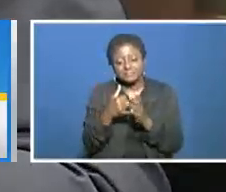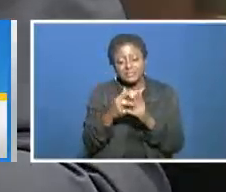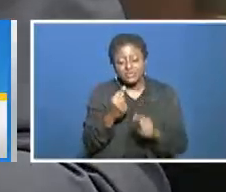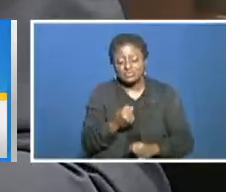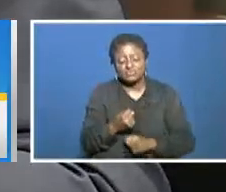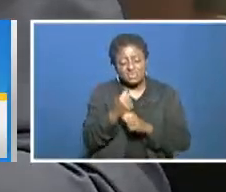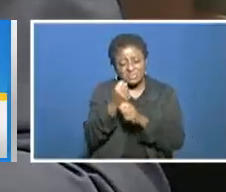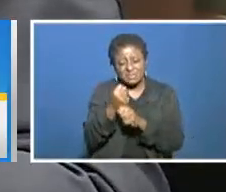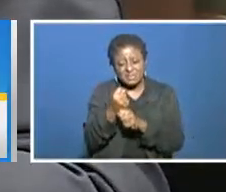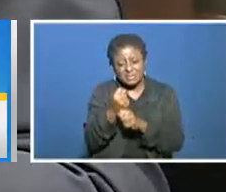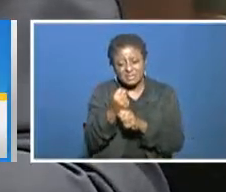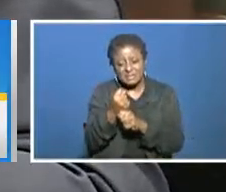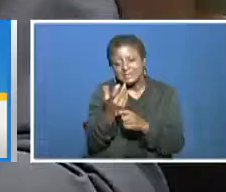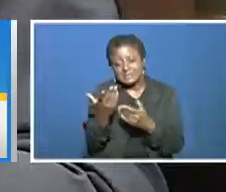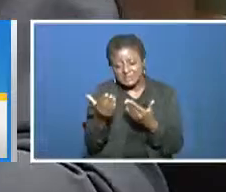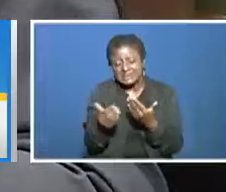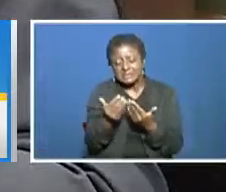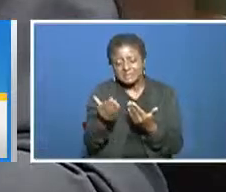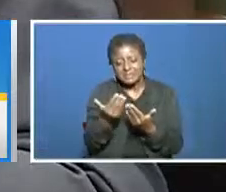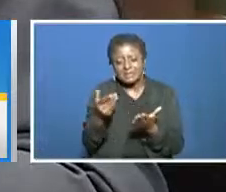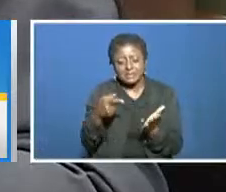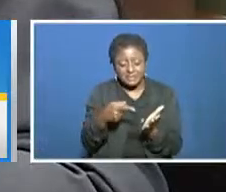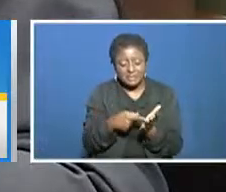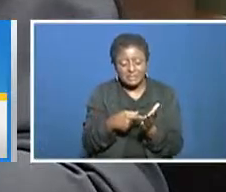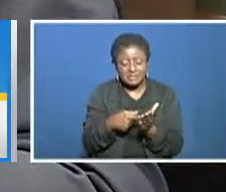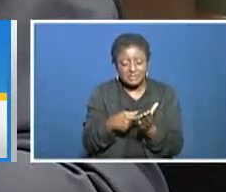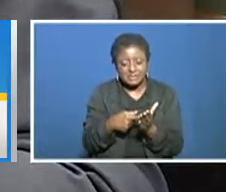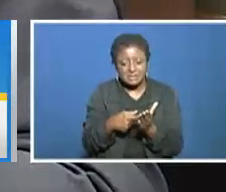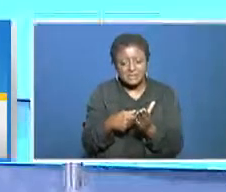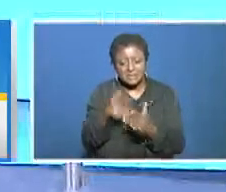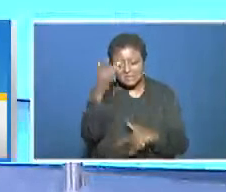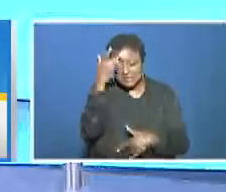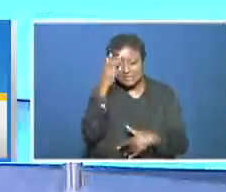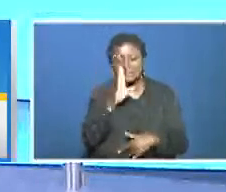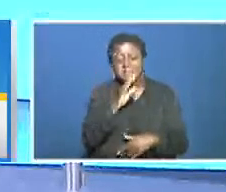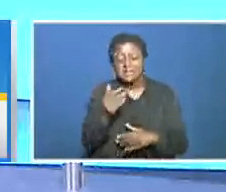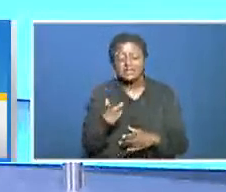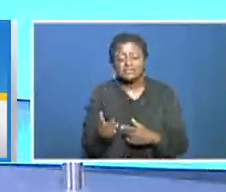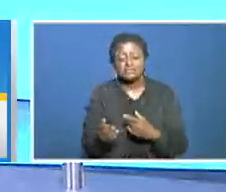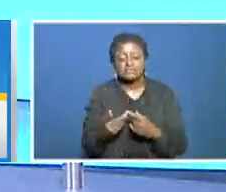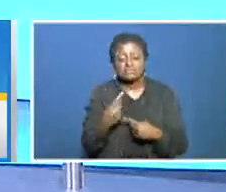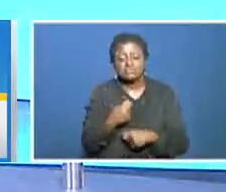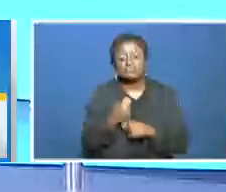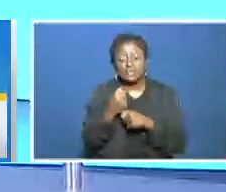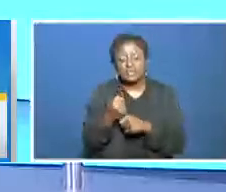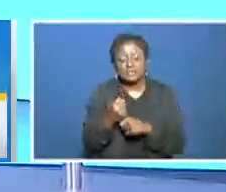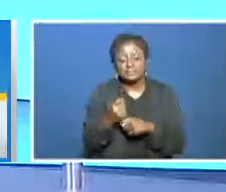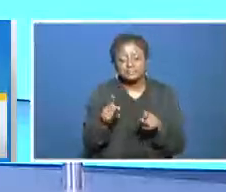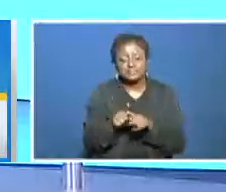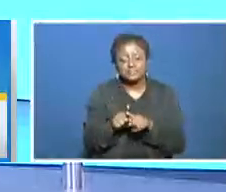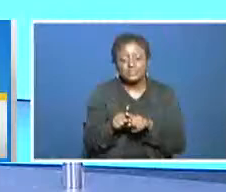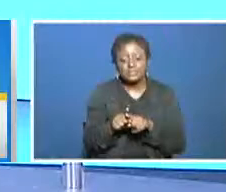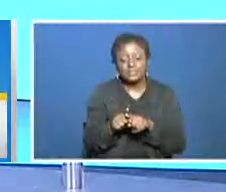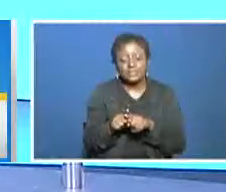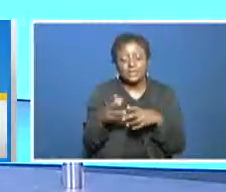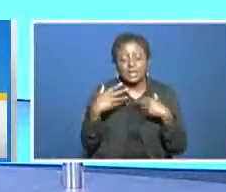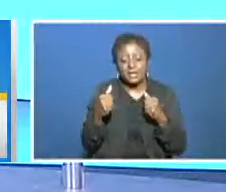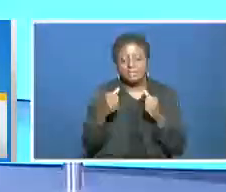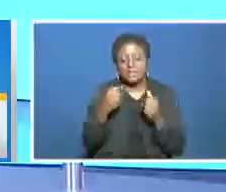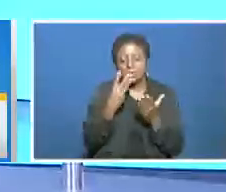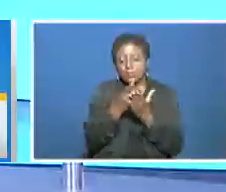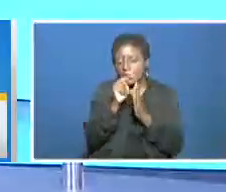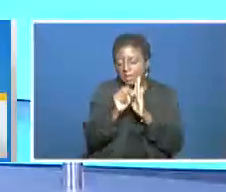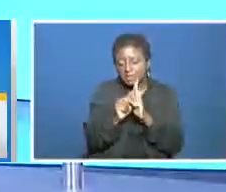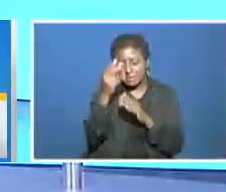particular individual is being treated, and the situation is well under control. Also from Health, the Health and Wellness Minister optimistic